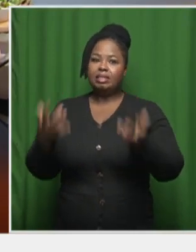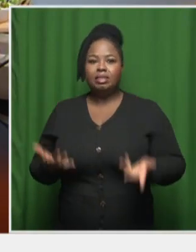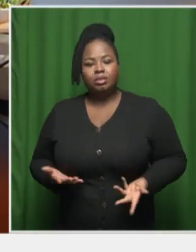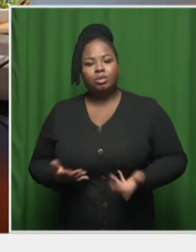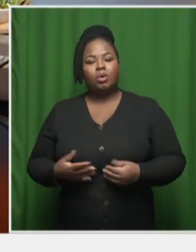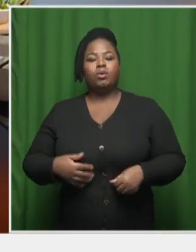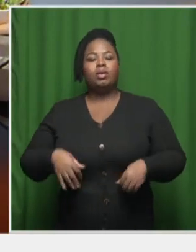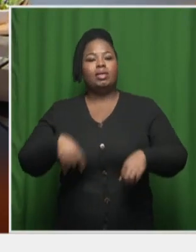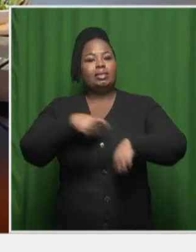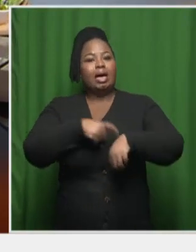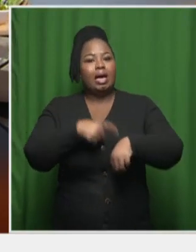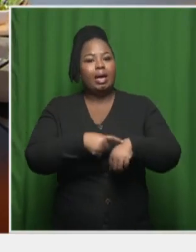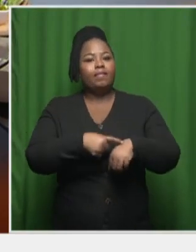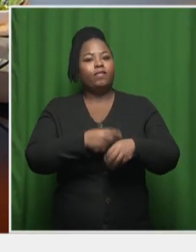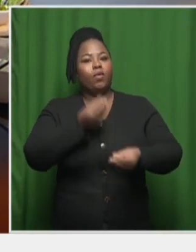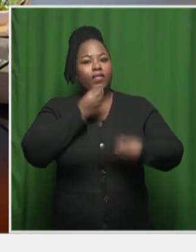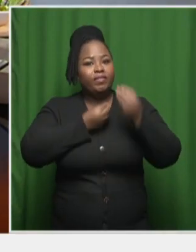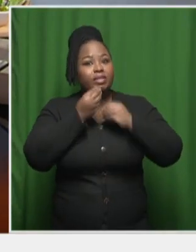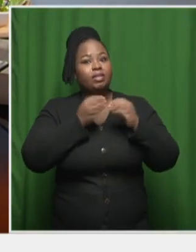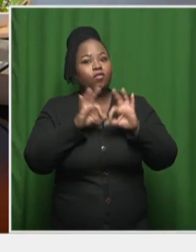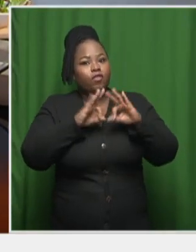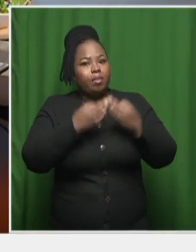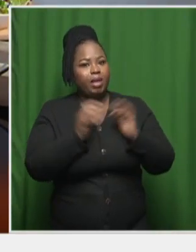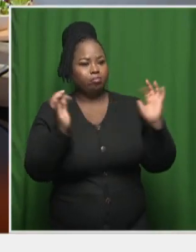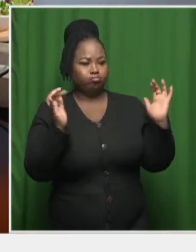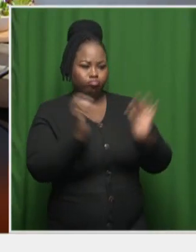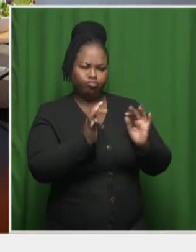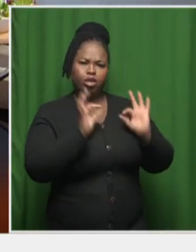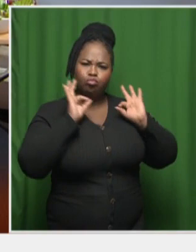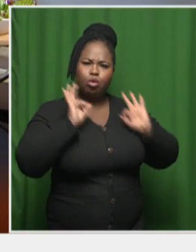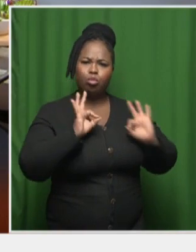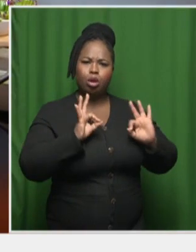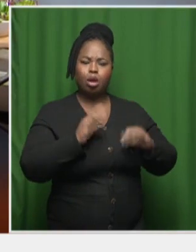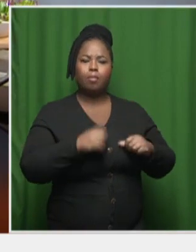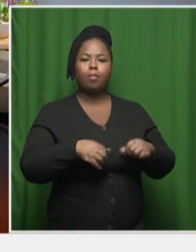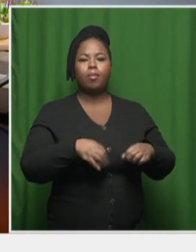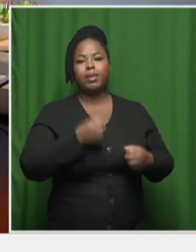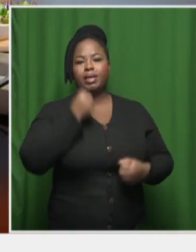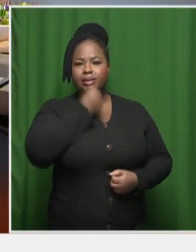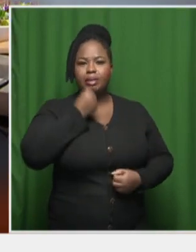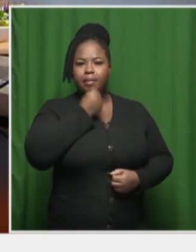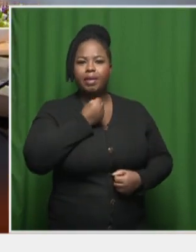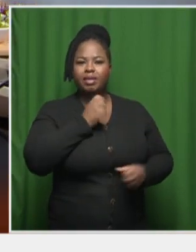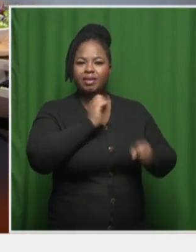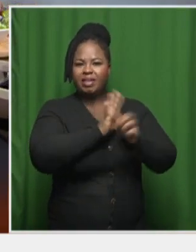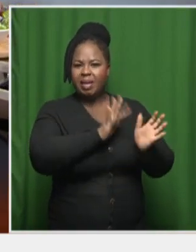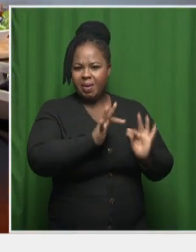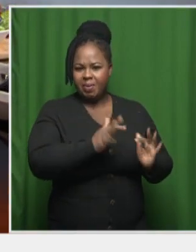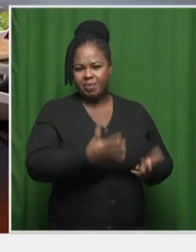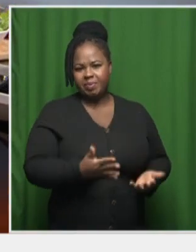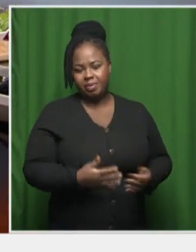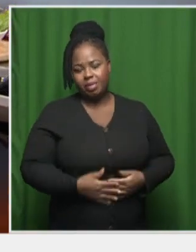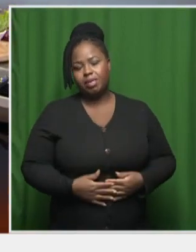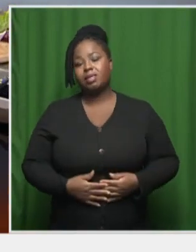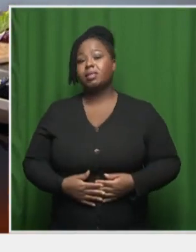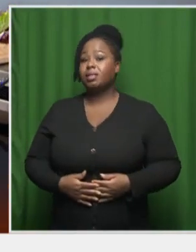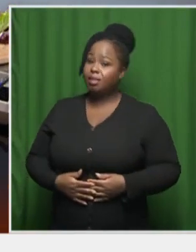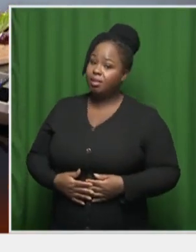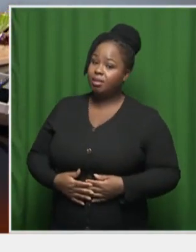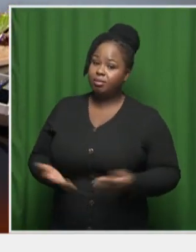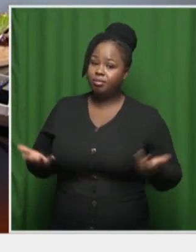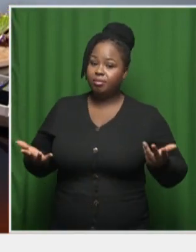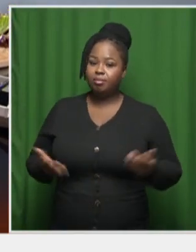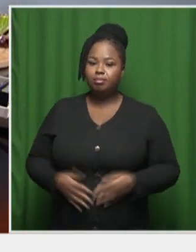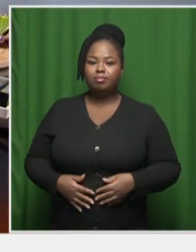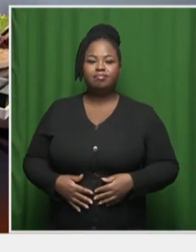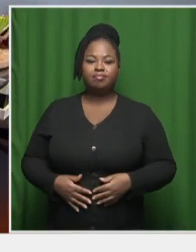for families, and making sure that we eat a proper supper at the end of the day? So I mean, if you just look at